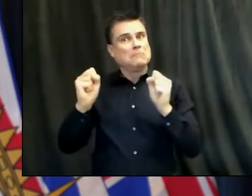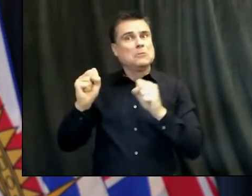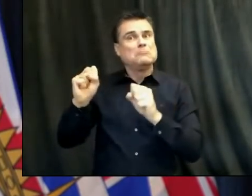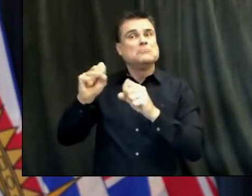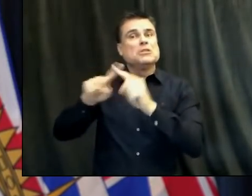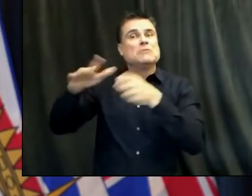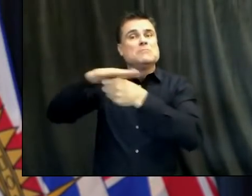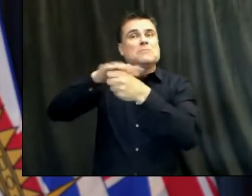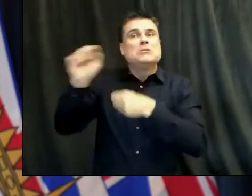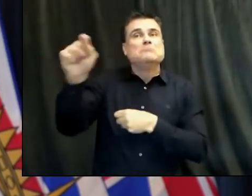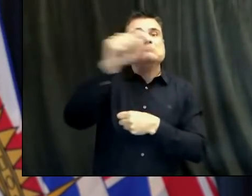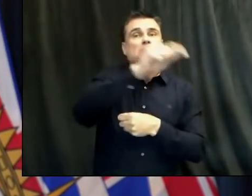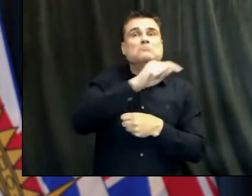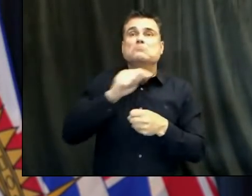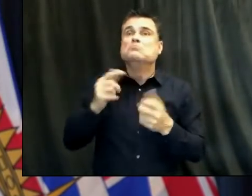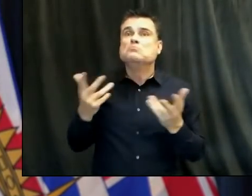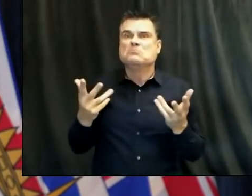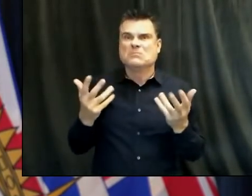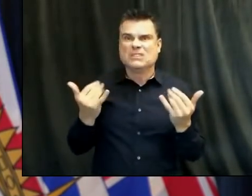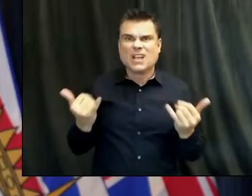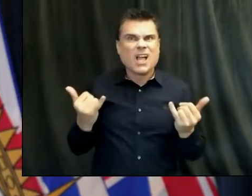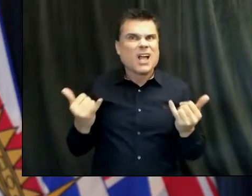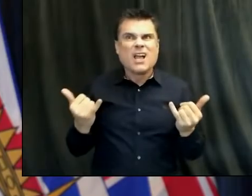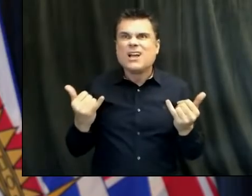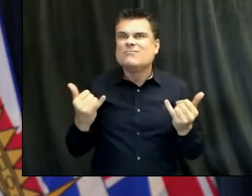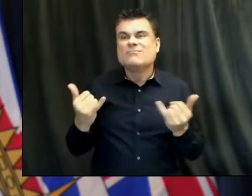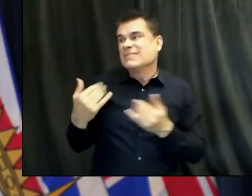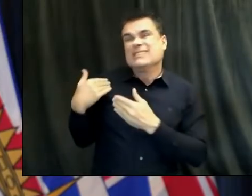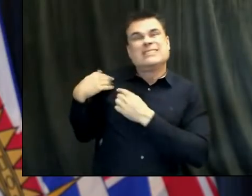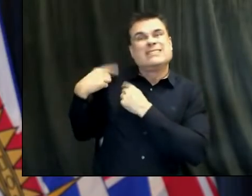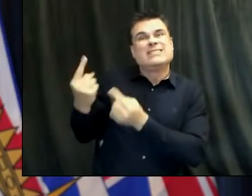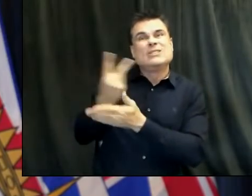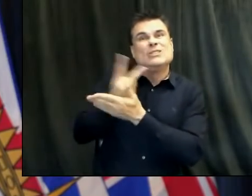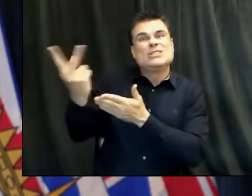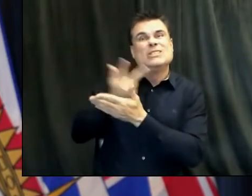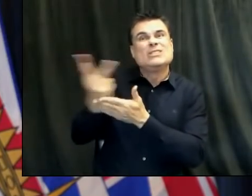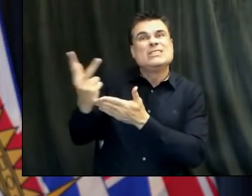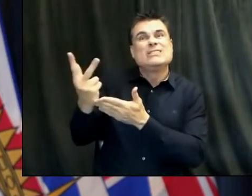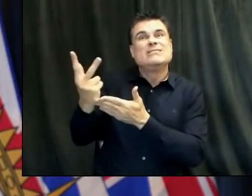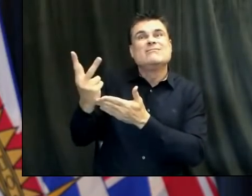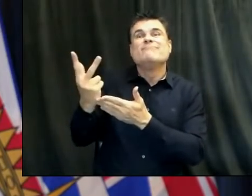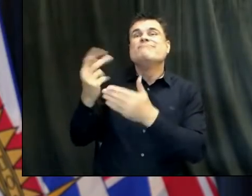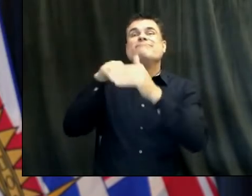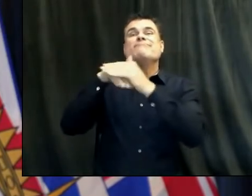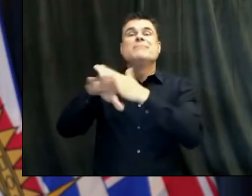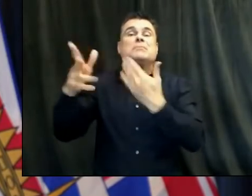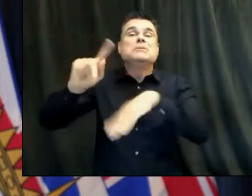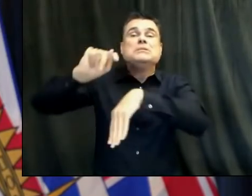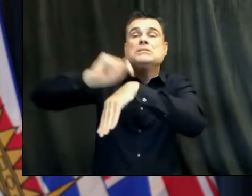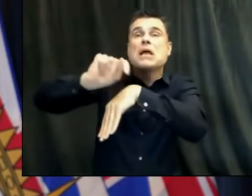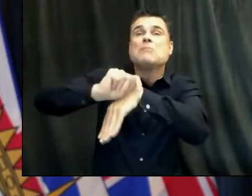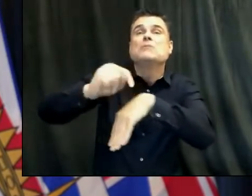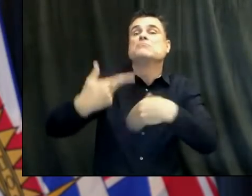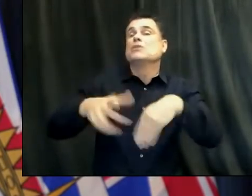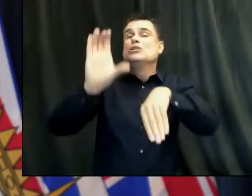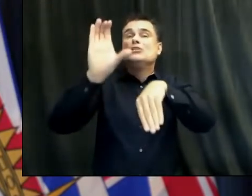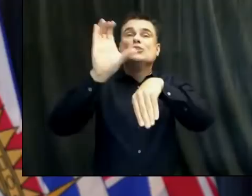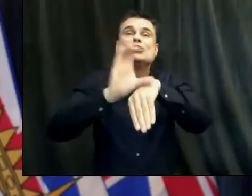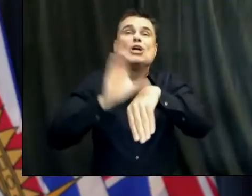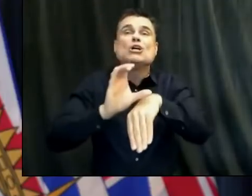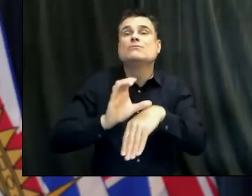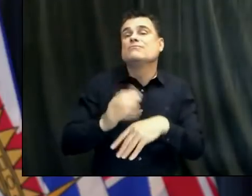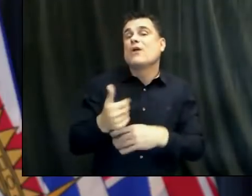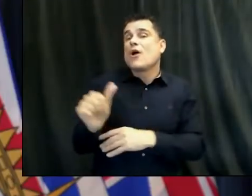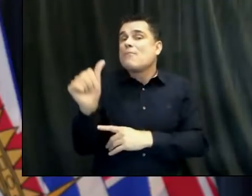have gatherings even a few weeks ago, including temples, churches, gurdwaras, and other important